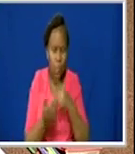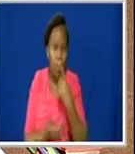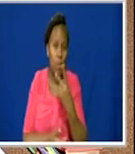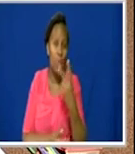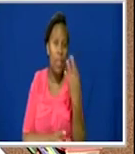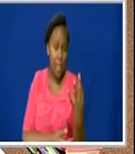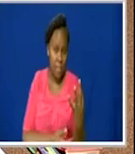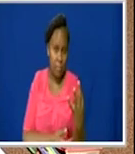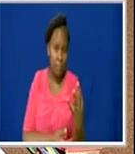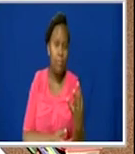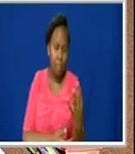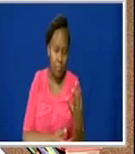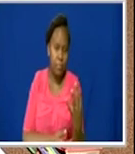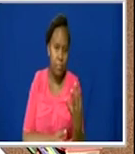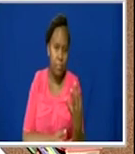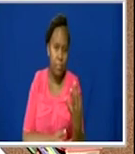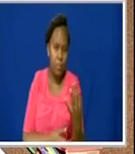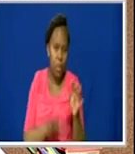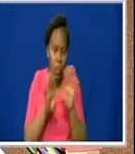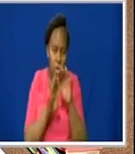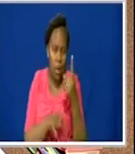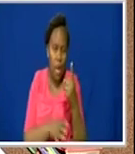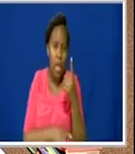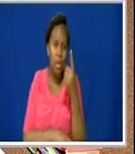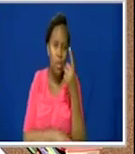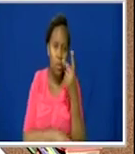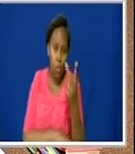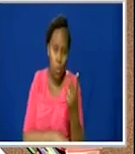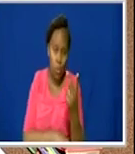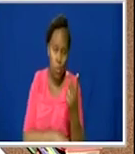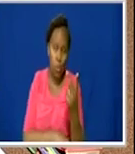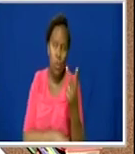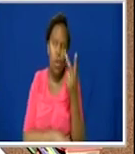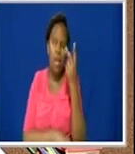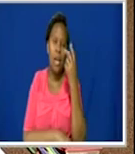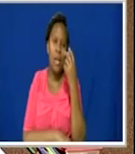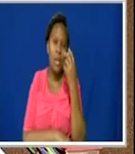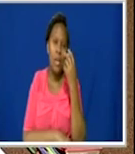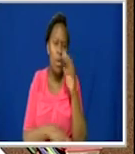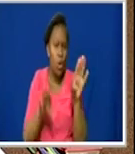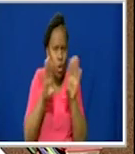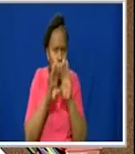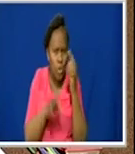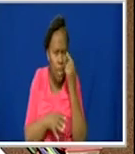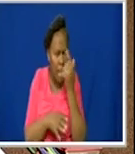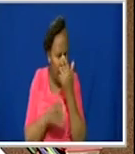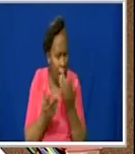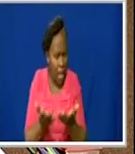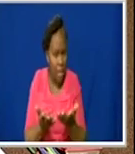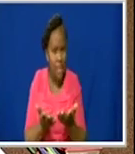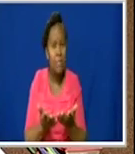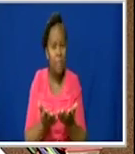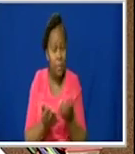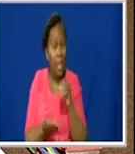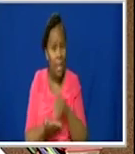okay, open the box. 3 I can count. Okay. Mm-hmm. 1. Mm-hmm. 2. No, you're not closing your eyes. Closed.